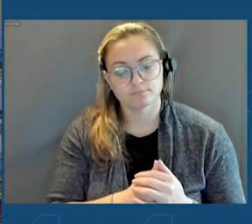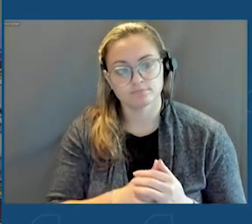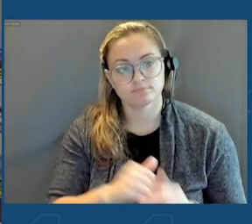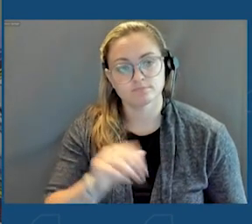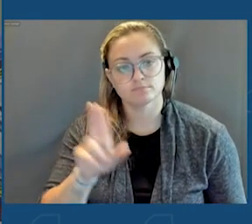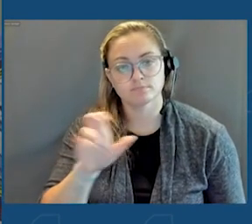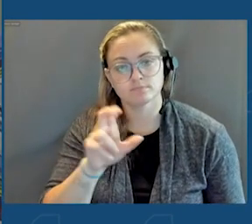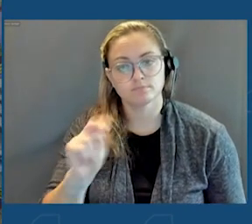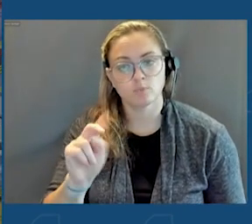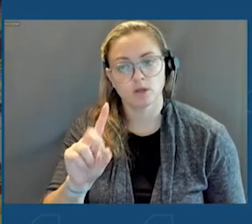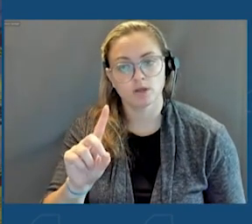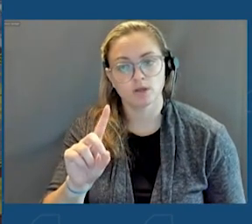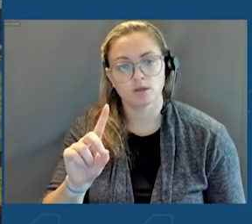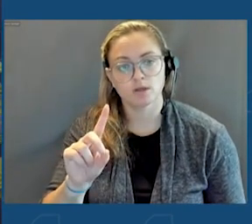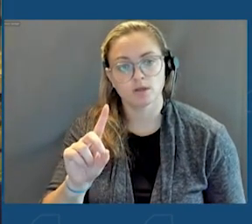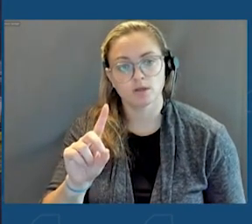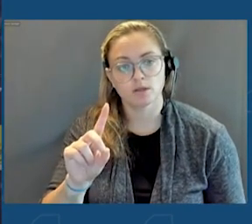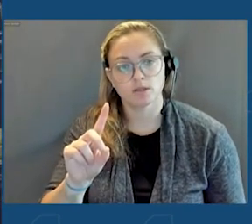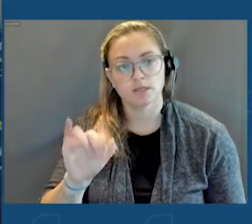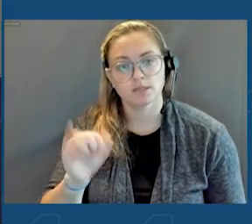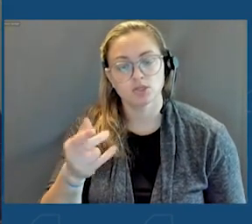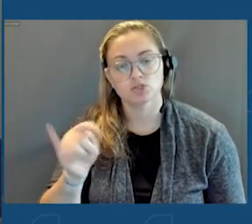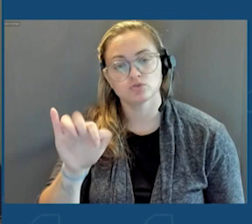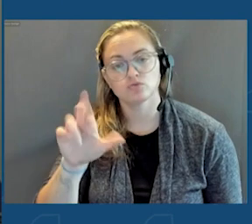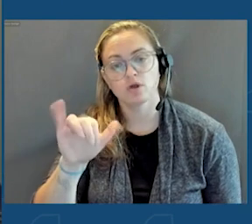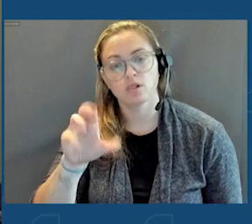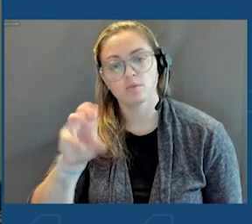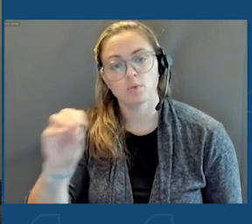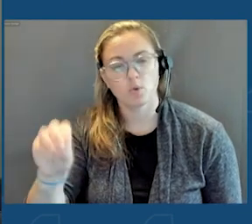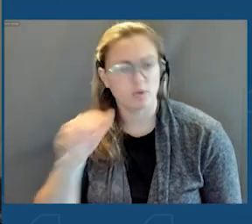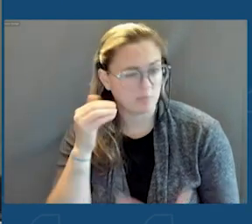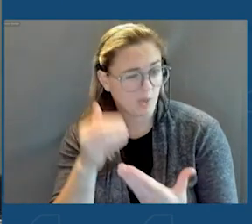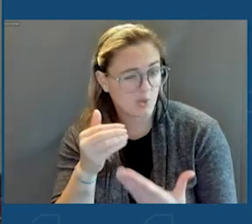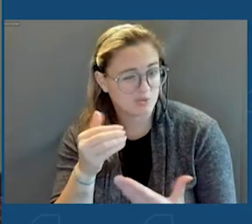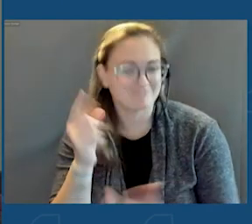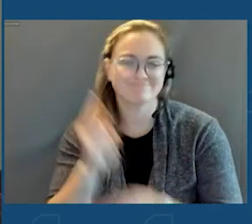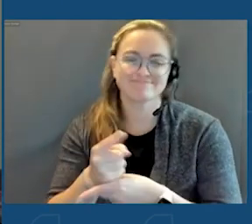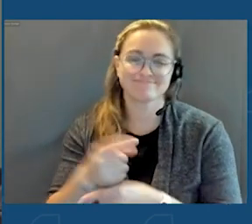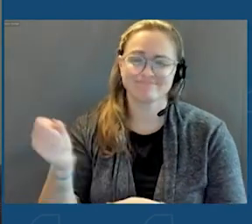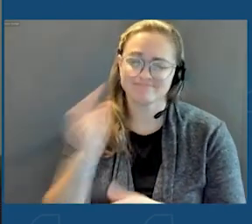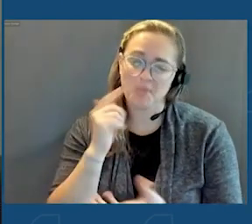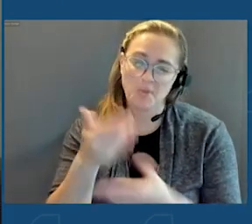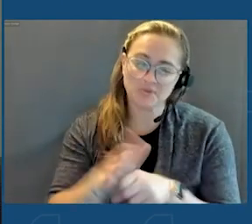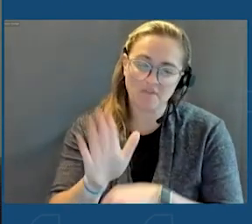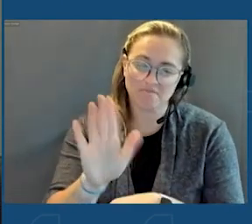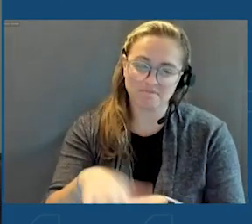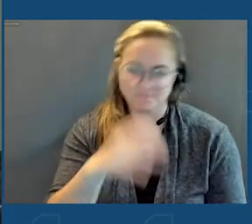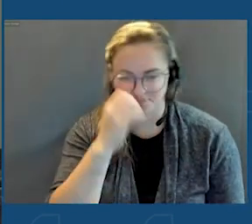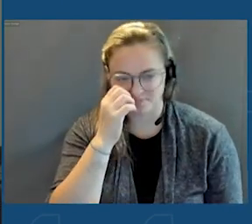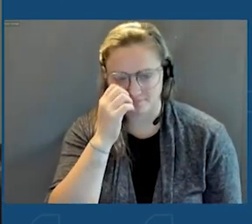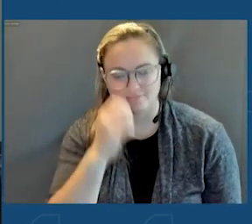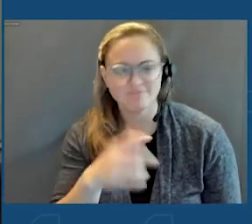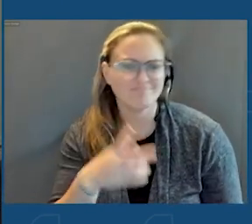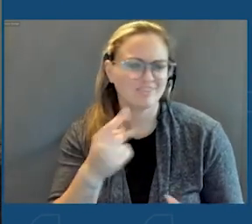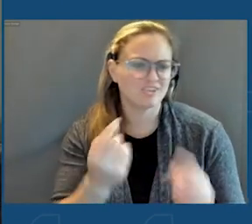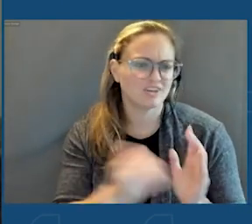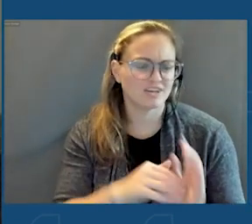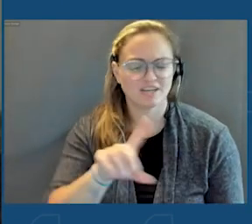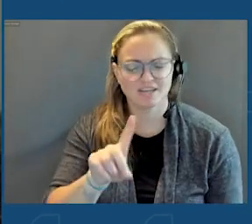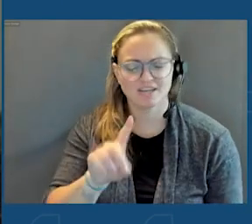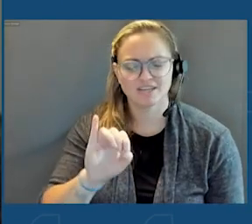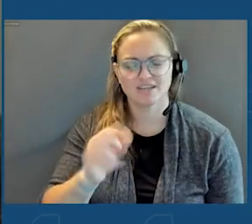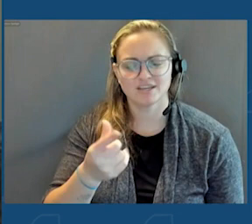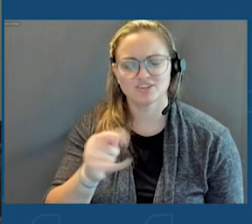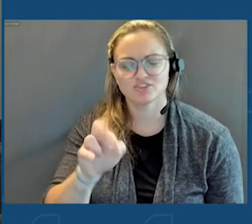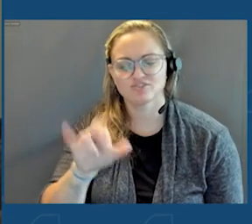Brian D. Girolamo. Am I close enough, Brian? Close enough. Okay, all right, thank you. All right, let me try it again. D.